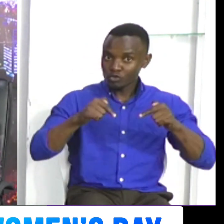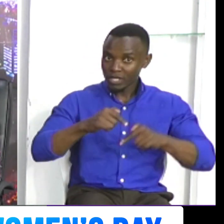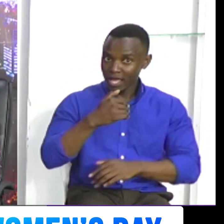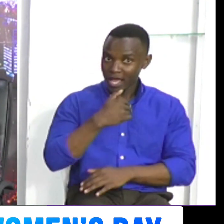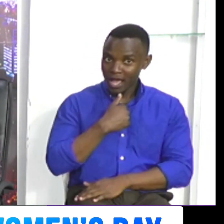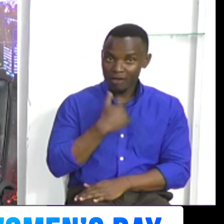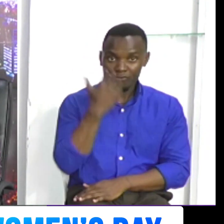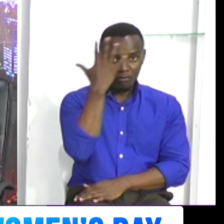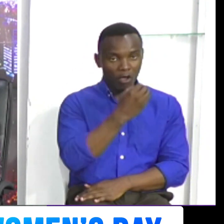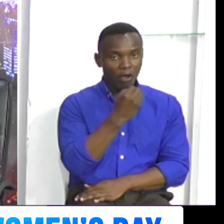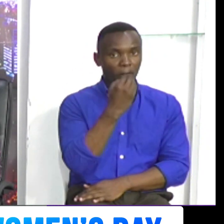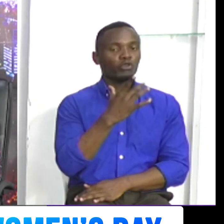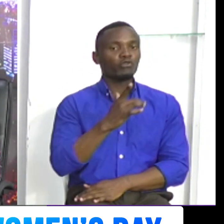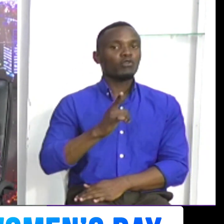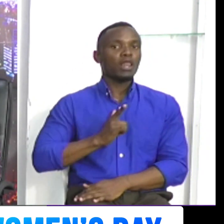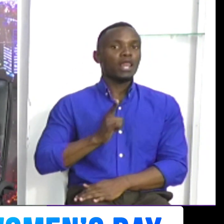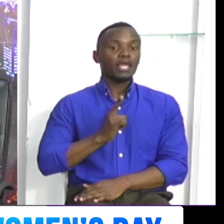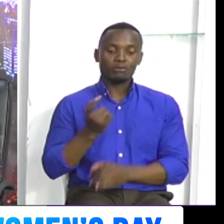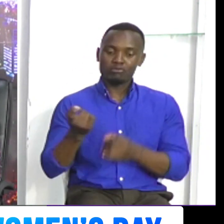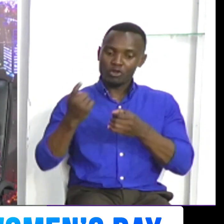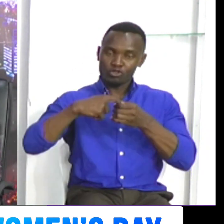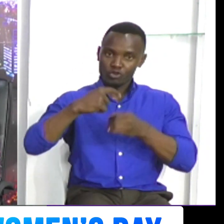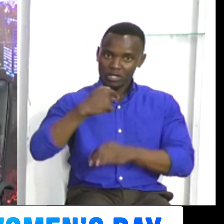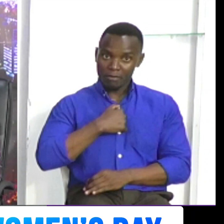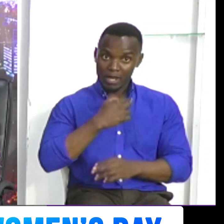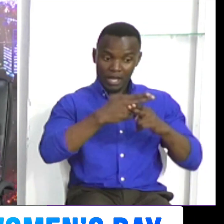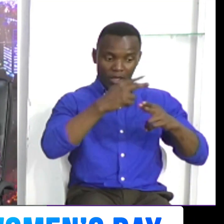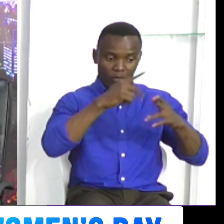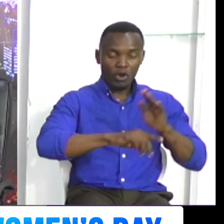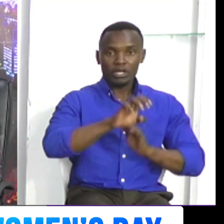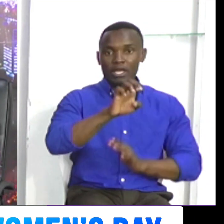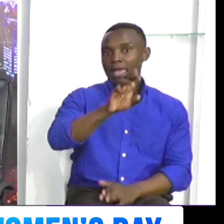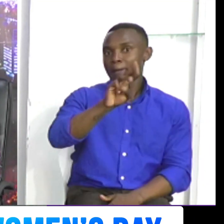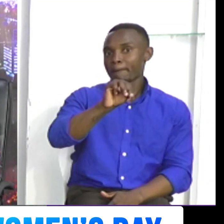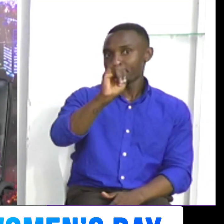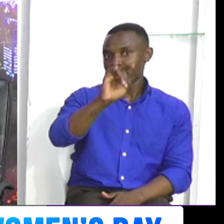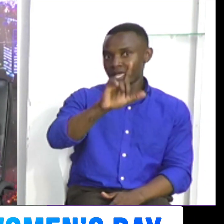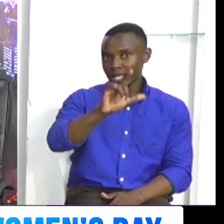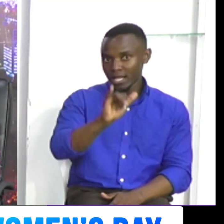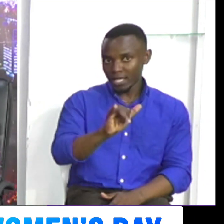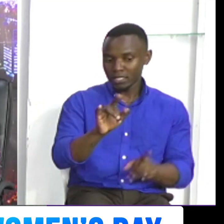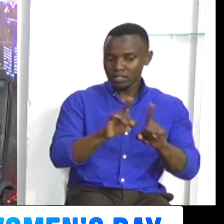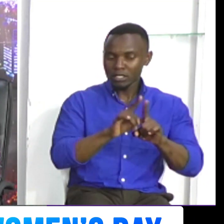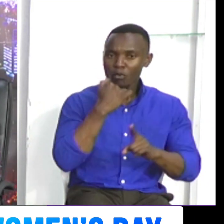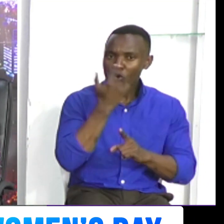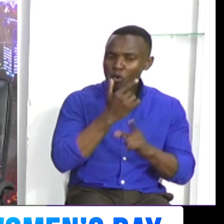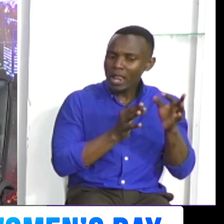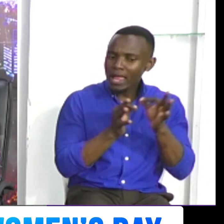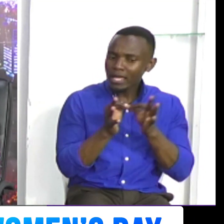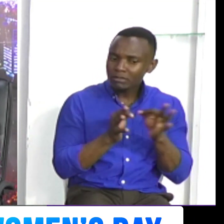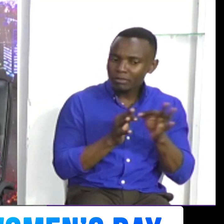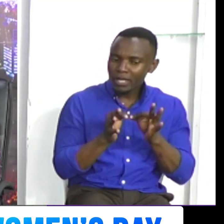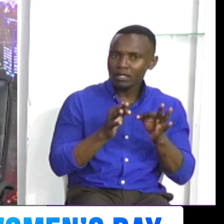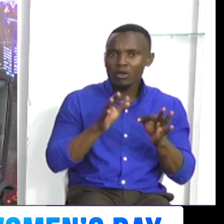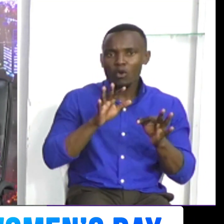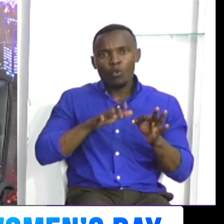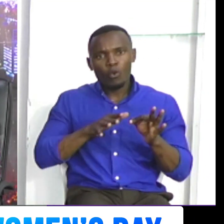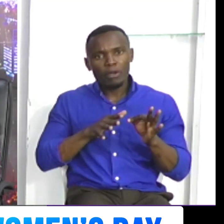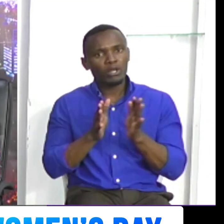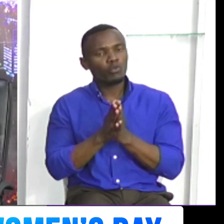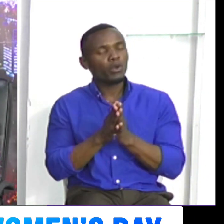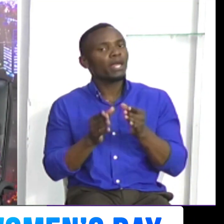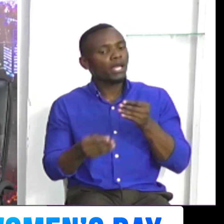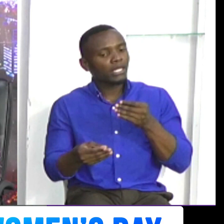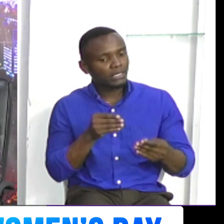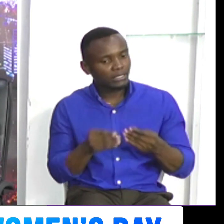a beautiful lady who has joined me here, Emily, who will be taking us through women with